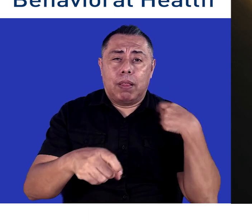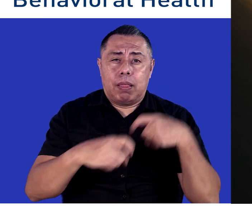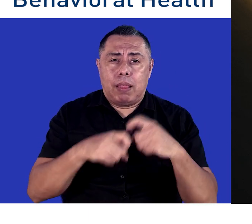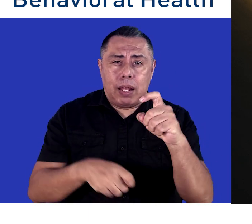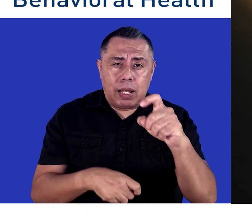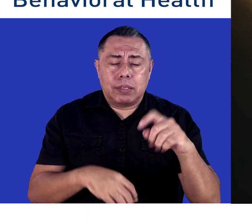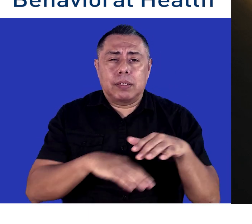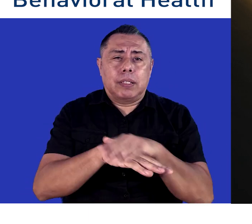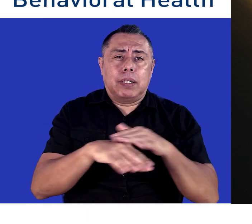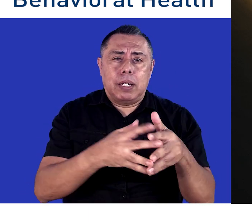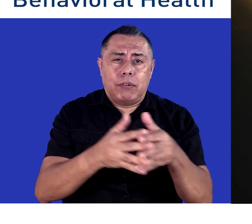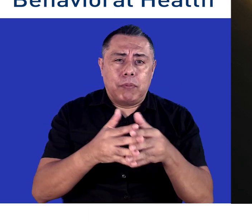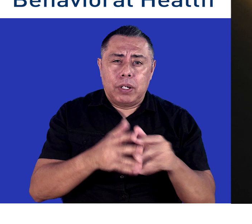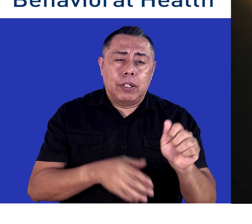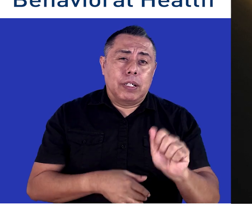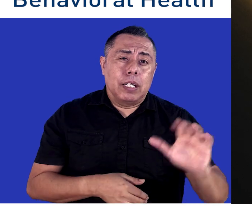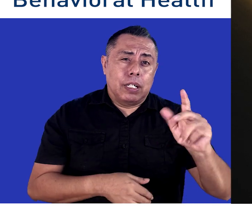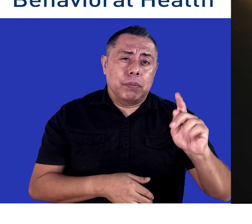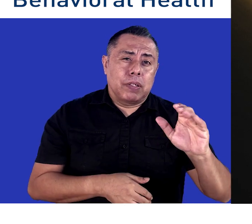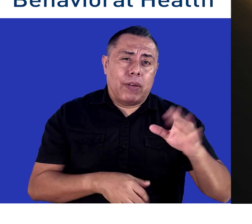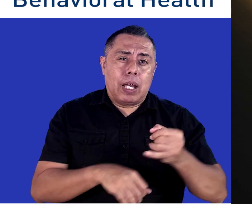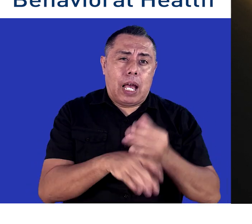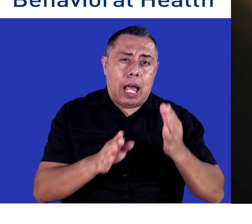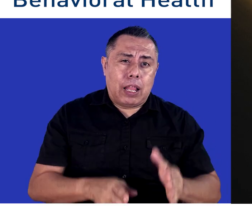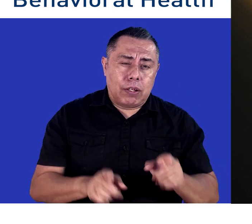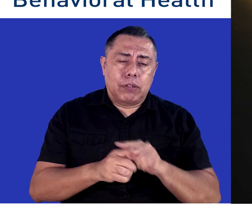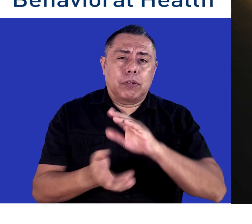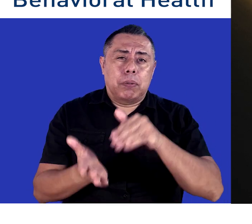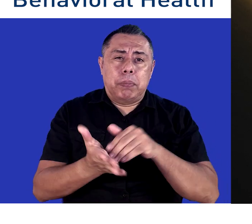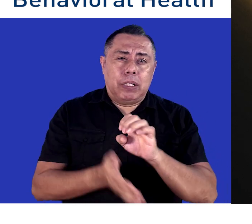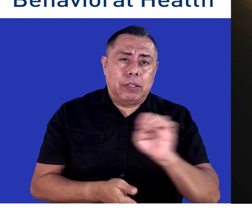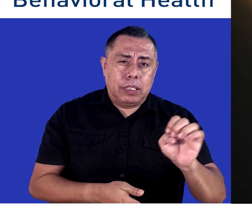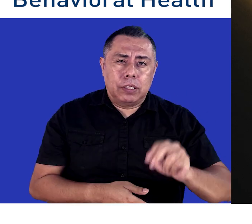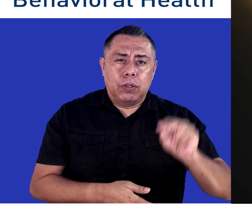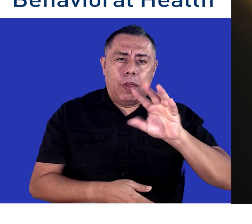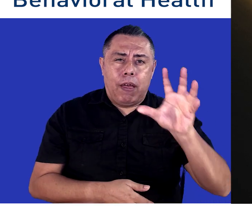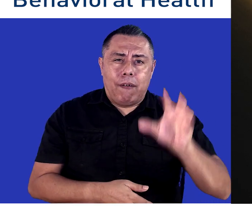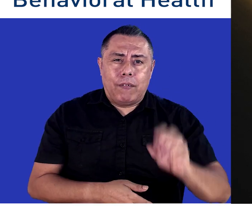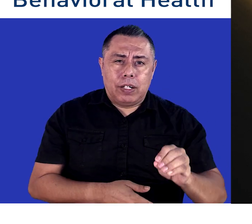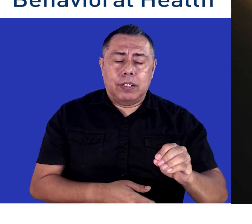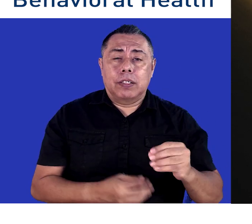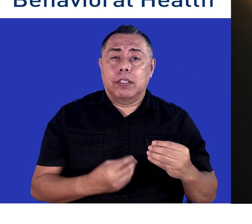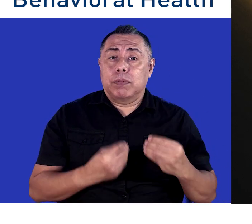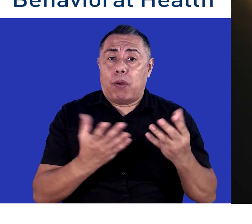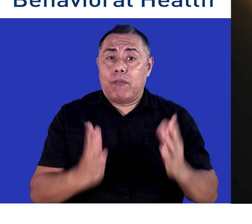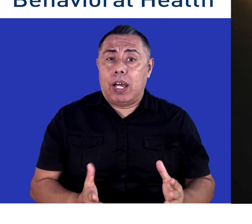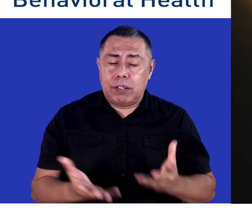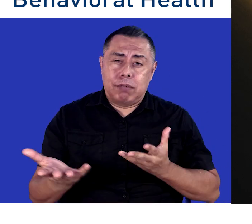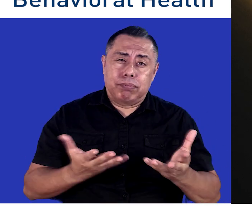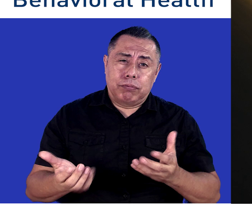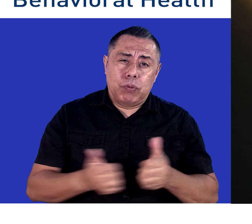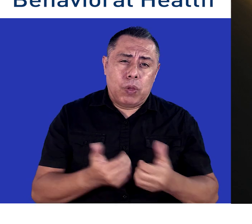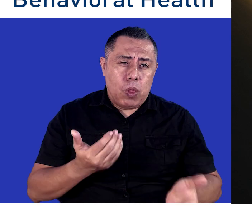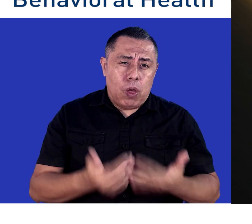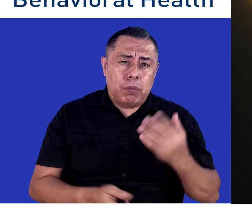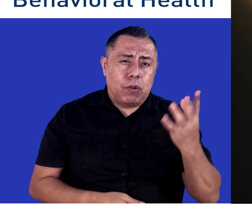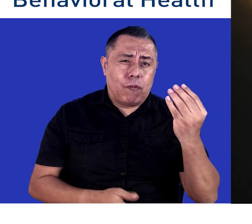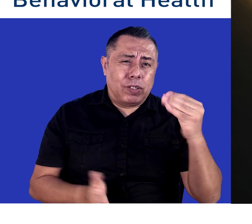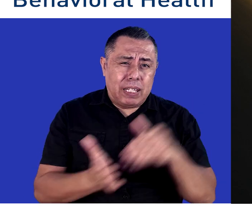and focus on target populations, including Latina, Native American, Asian Pacific Islander, Middle Eastern, North